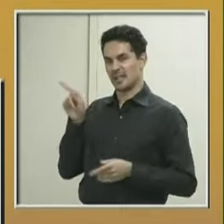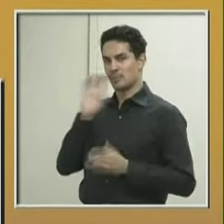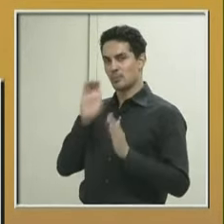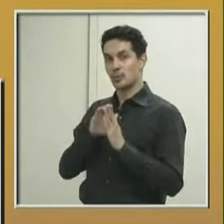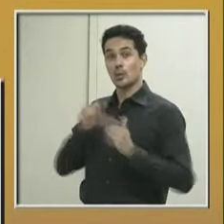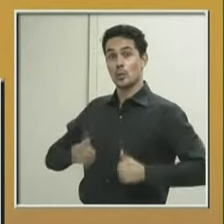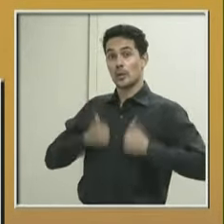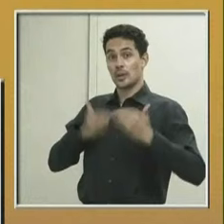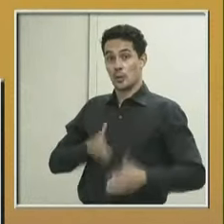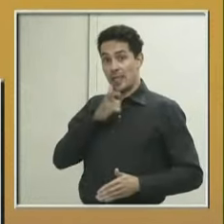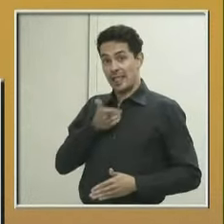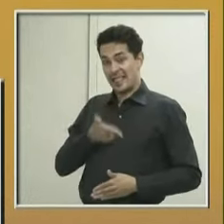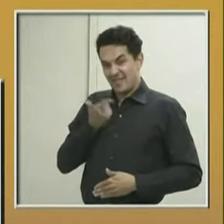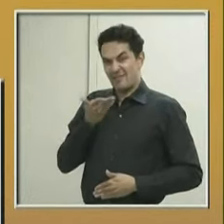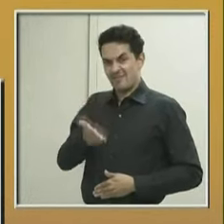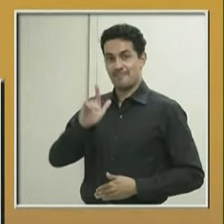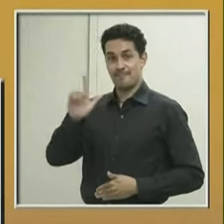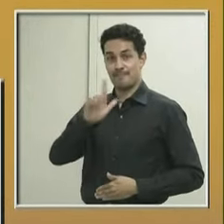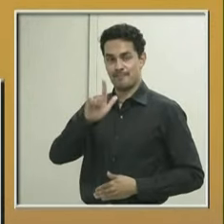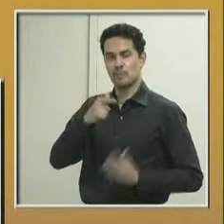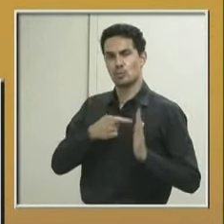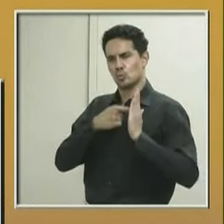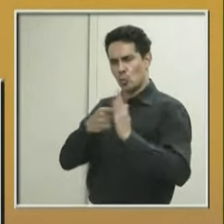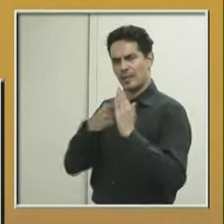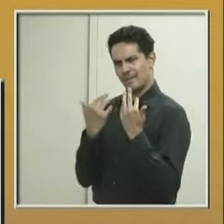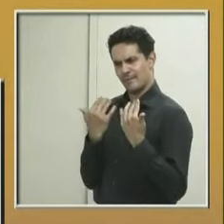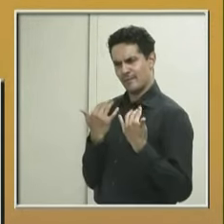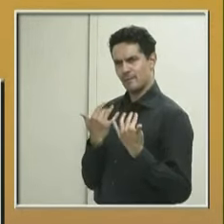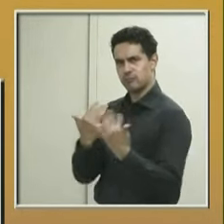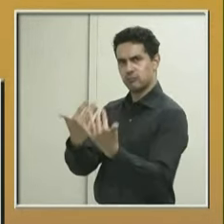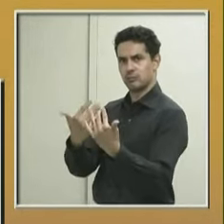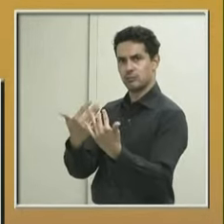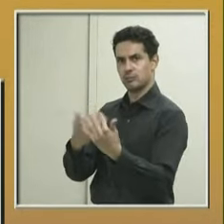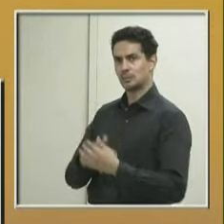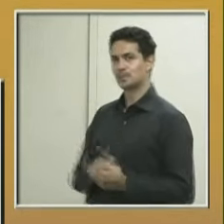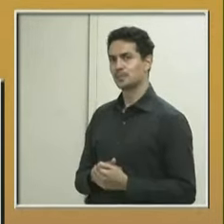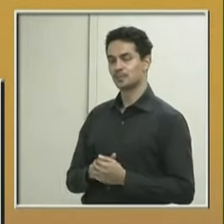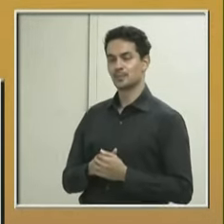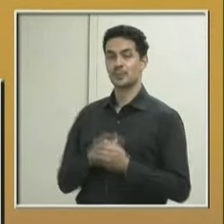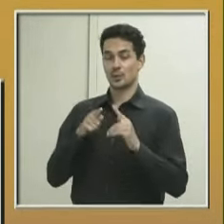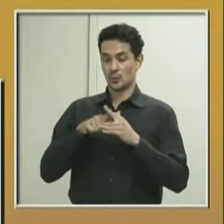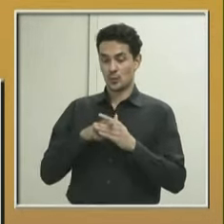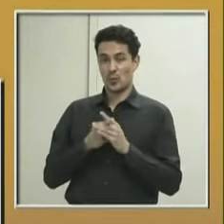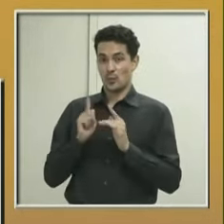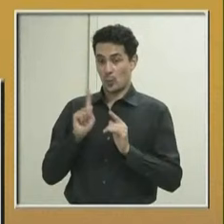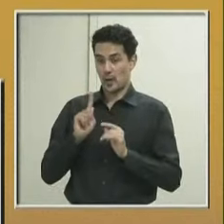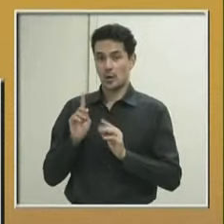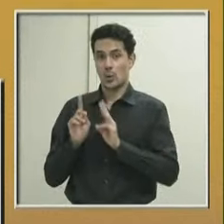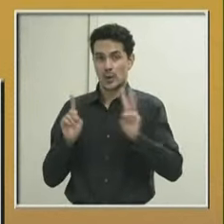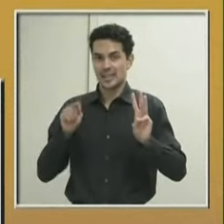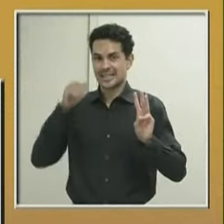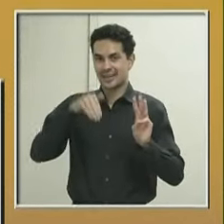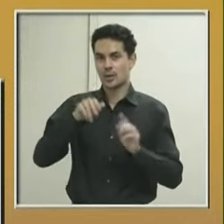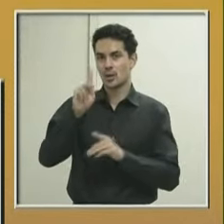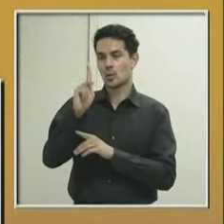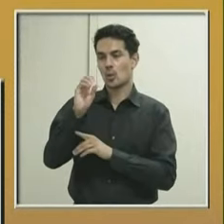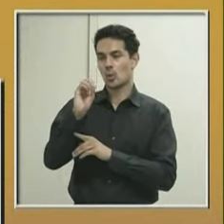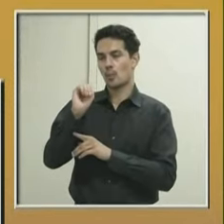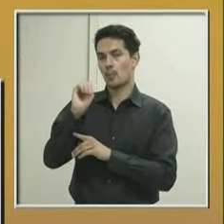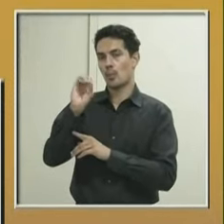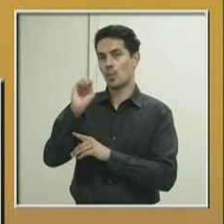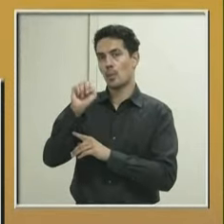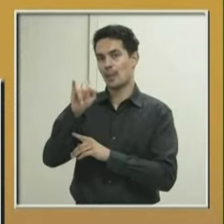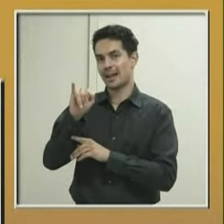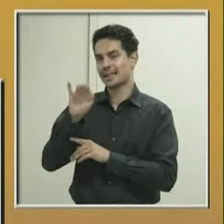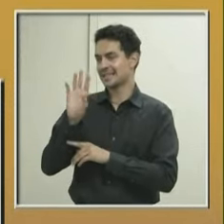that allowed us to see the timing of the fire moving from west down Komomai Street at about